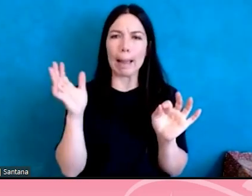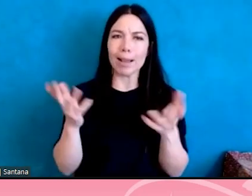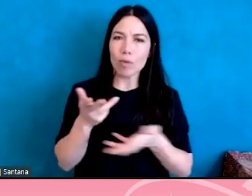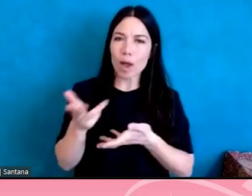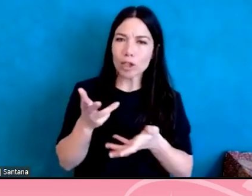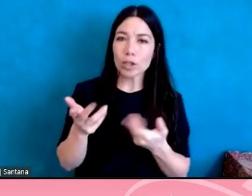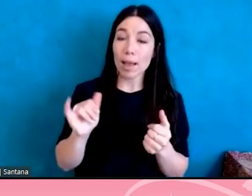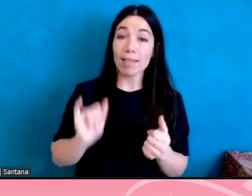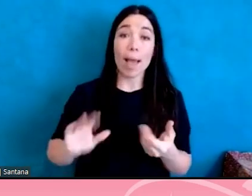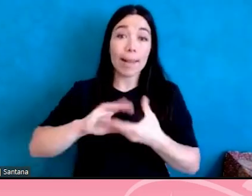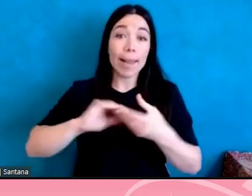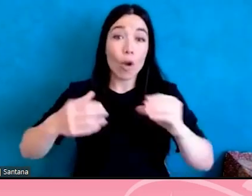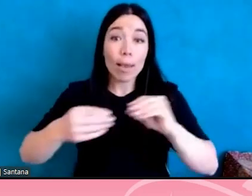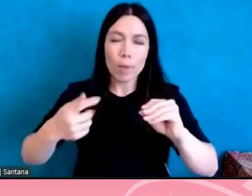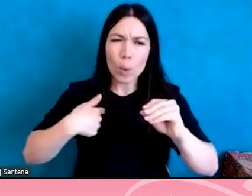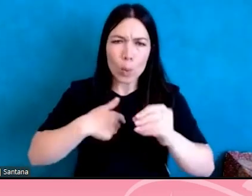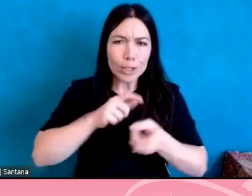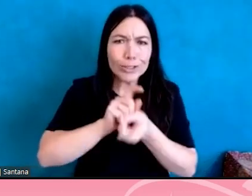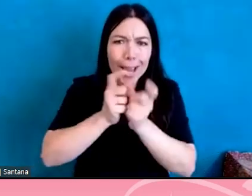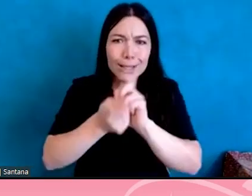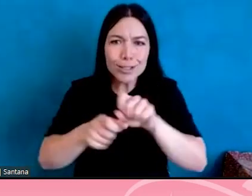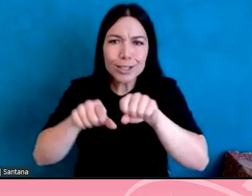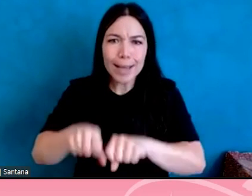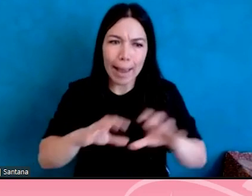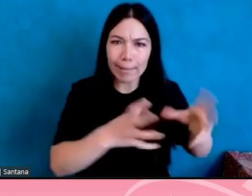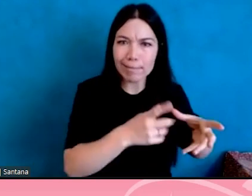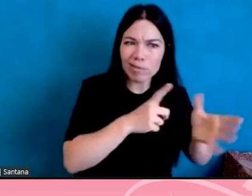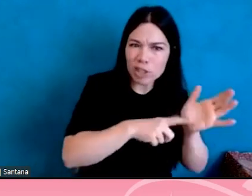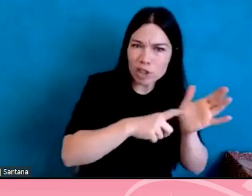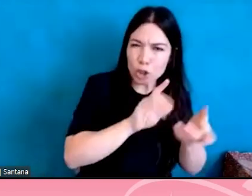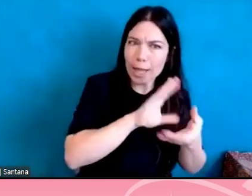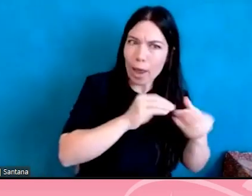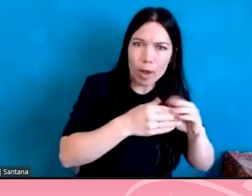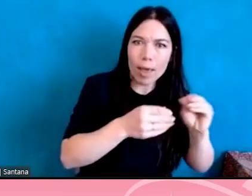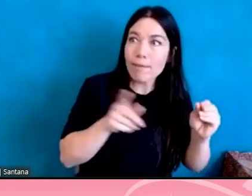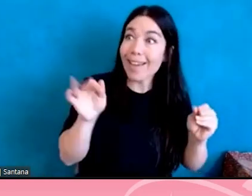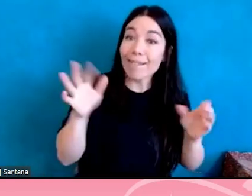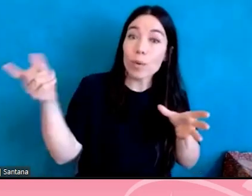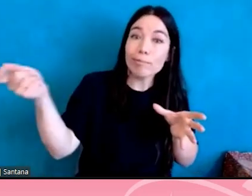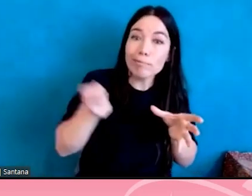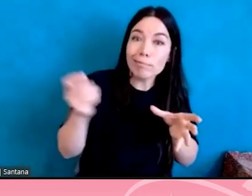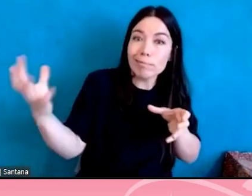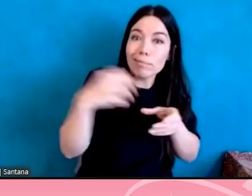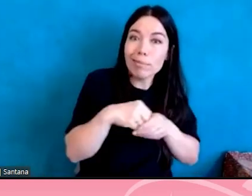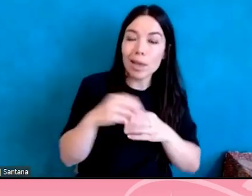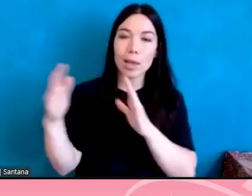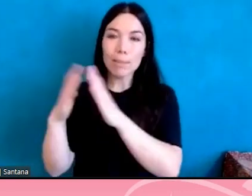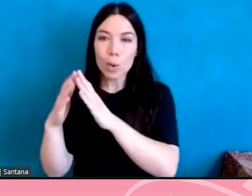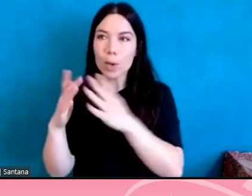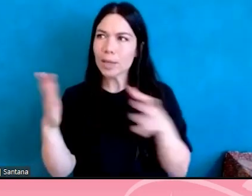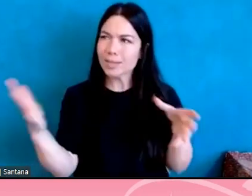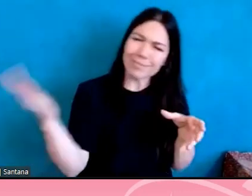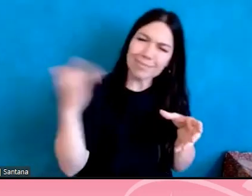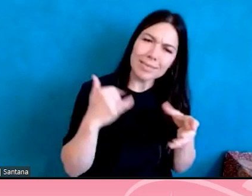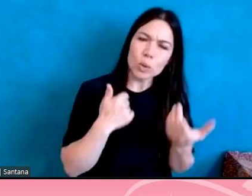by engaging with the members of the community to help define what native